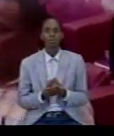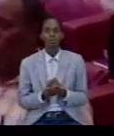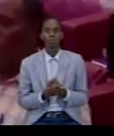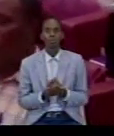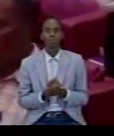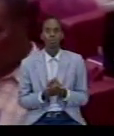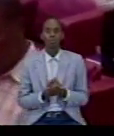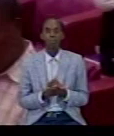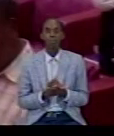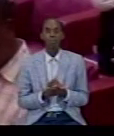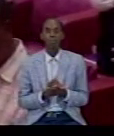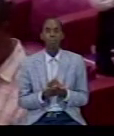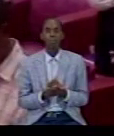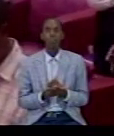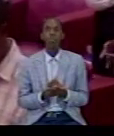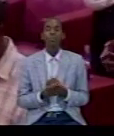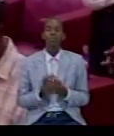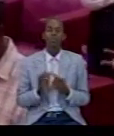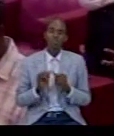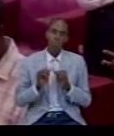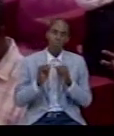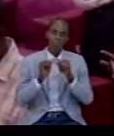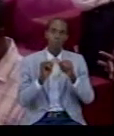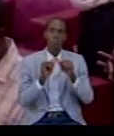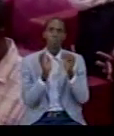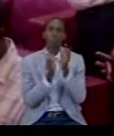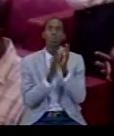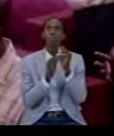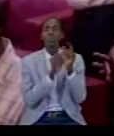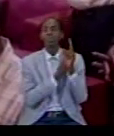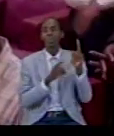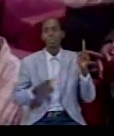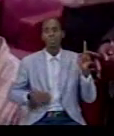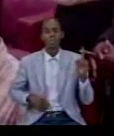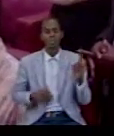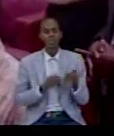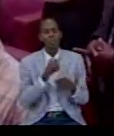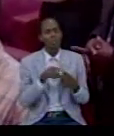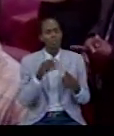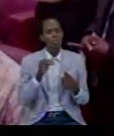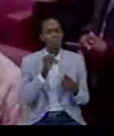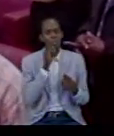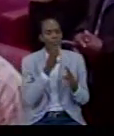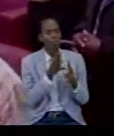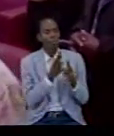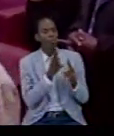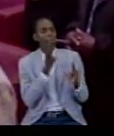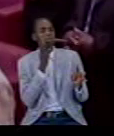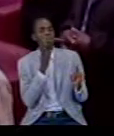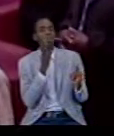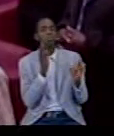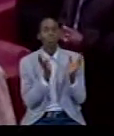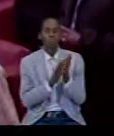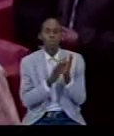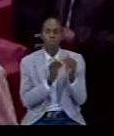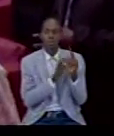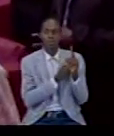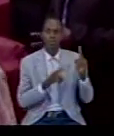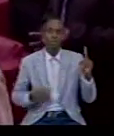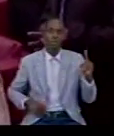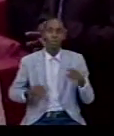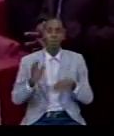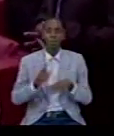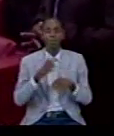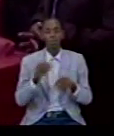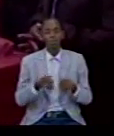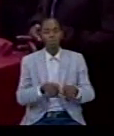Hold up, praise the Lord. Traffic jam, praise the Lord. On the long